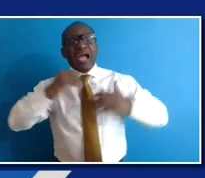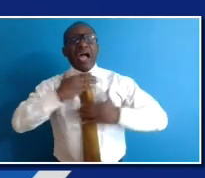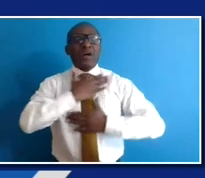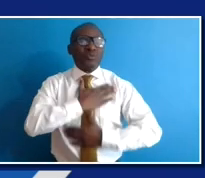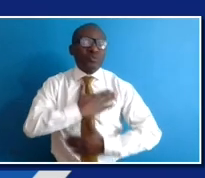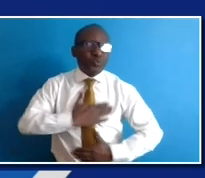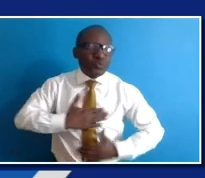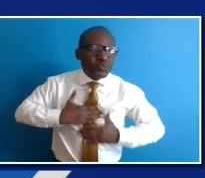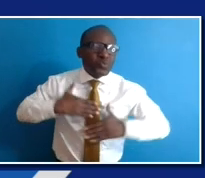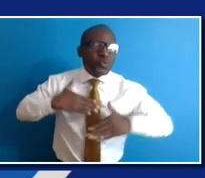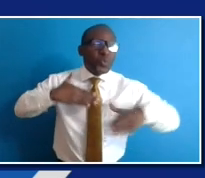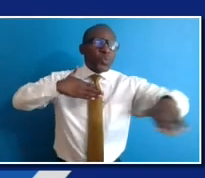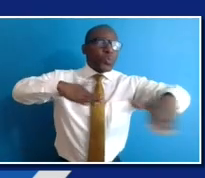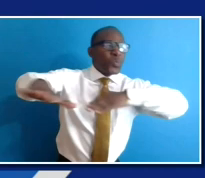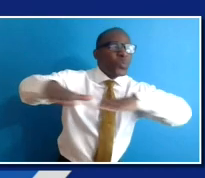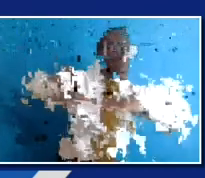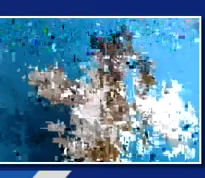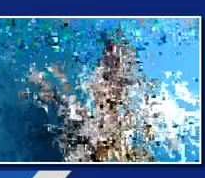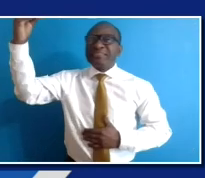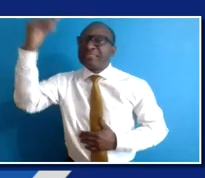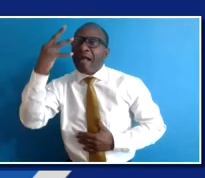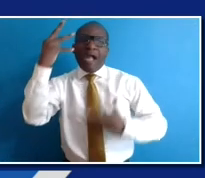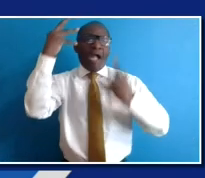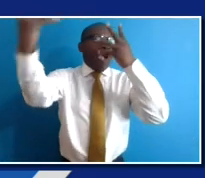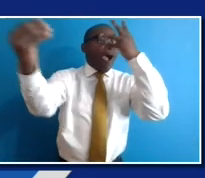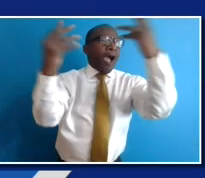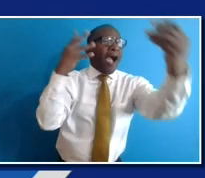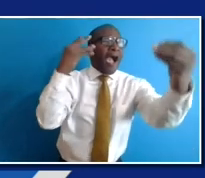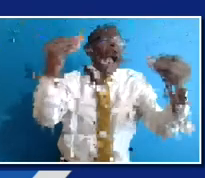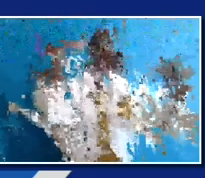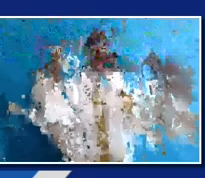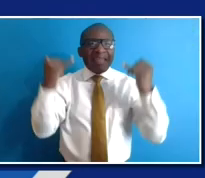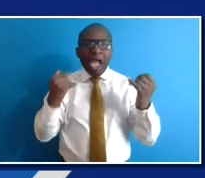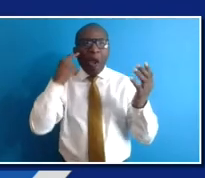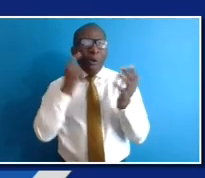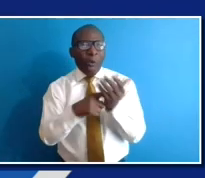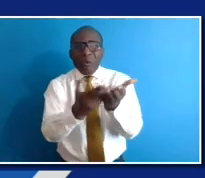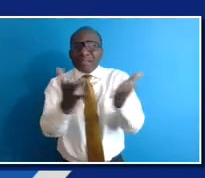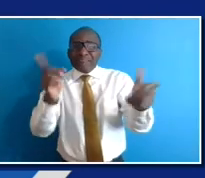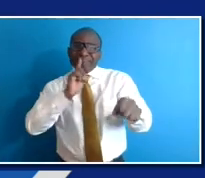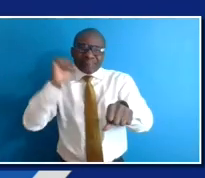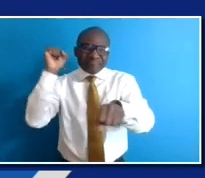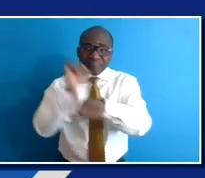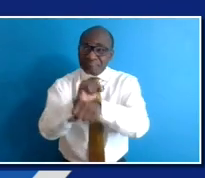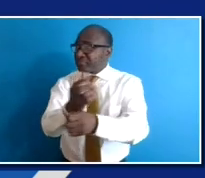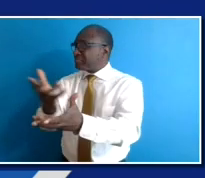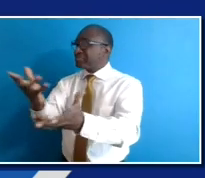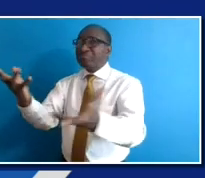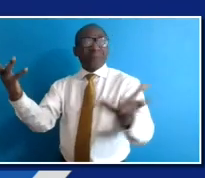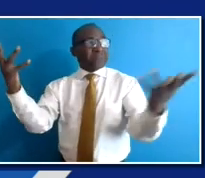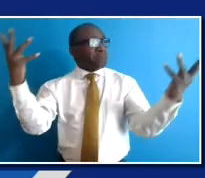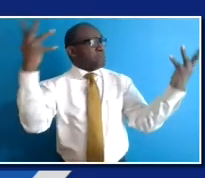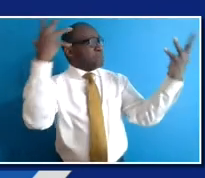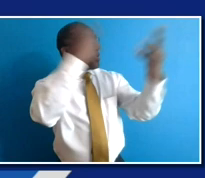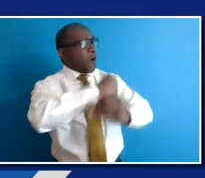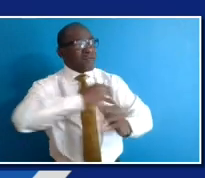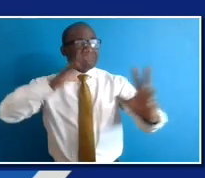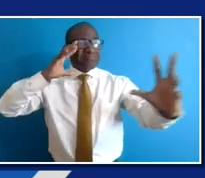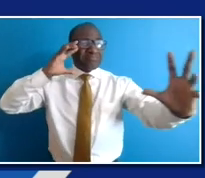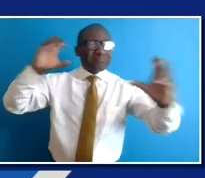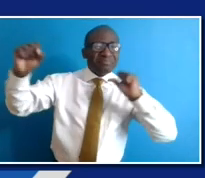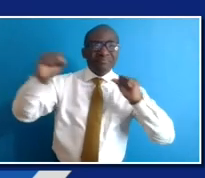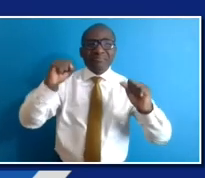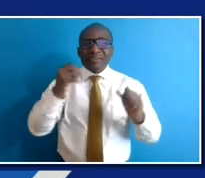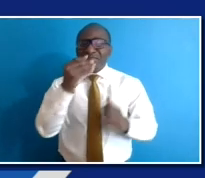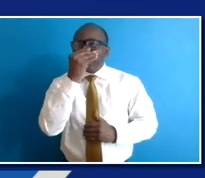realizing how beautiful our facilities are, how well maintained things are. And I do have to give a shout out to the superintendent for this